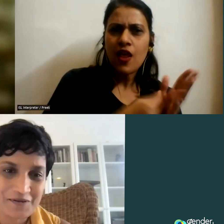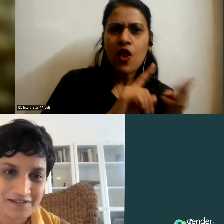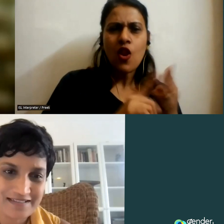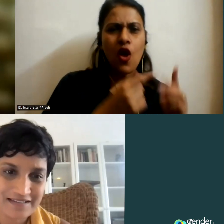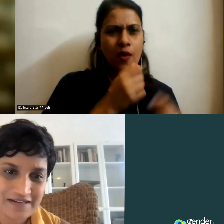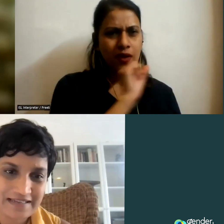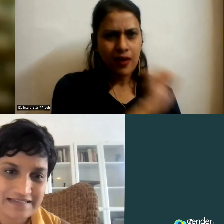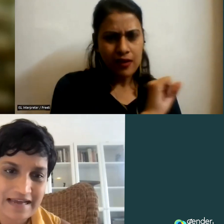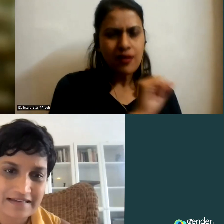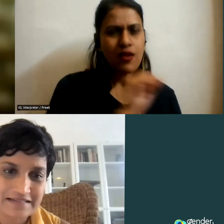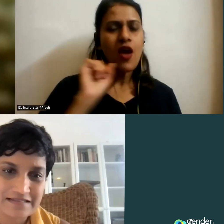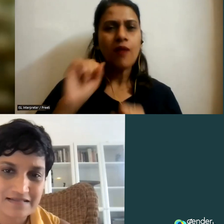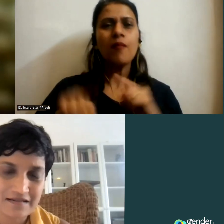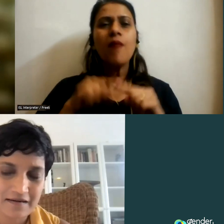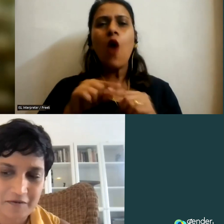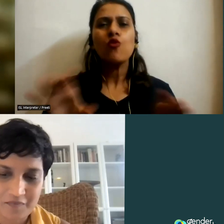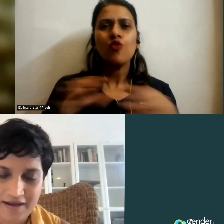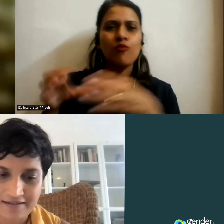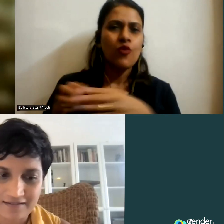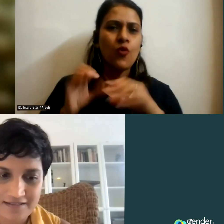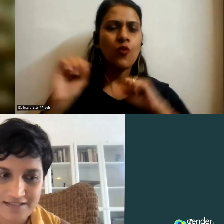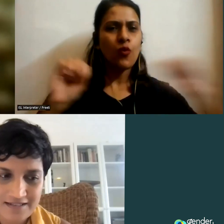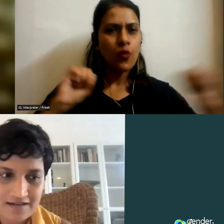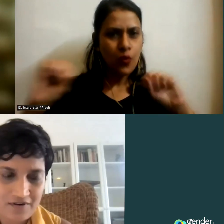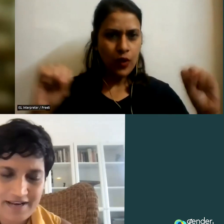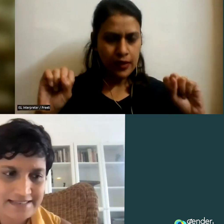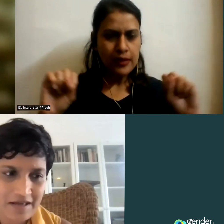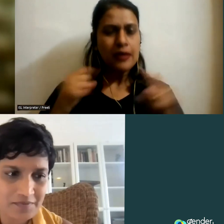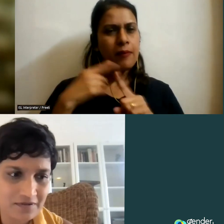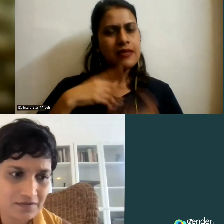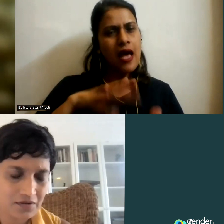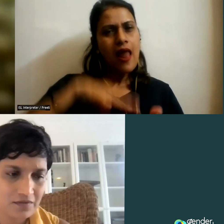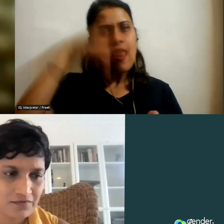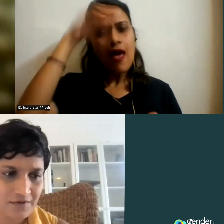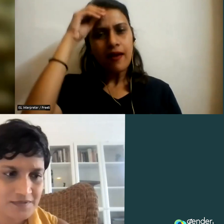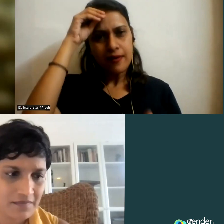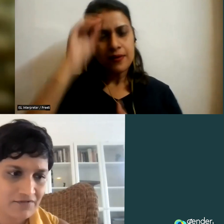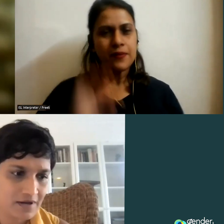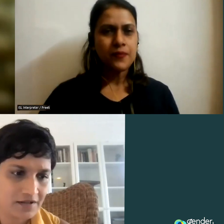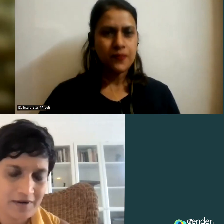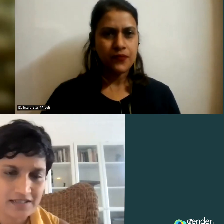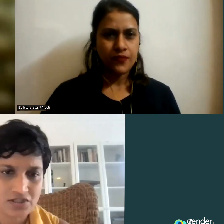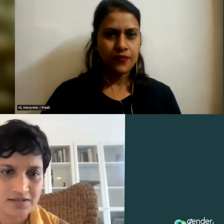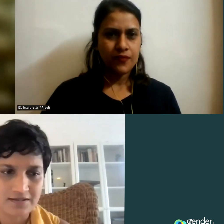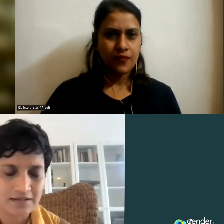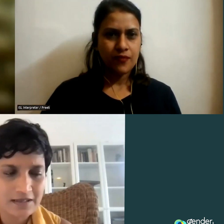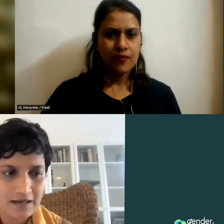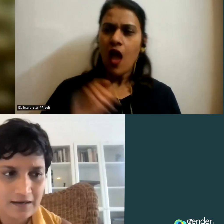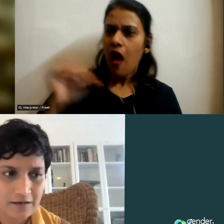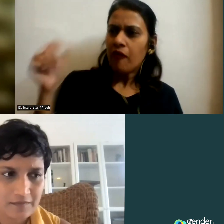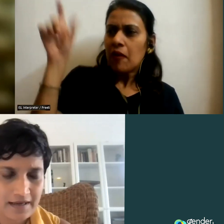a community, right? And I had learned from an example, from another